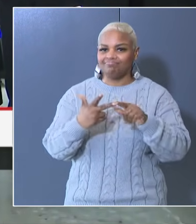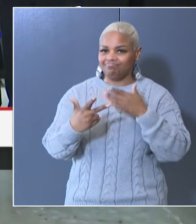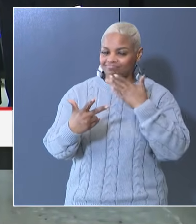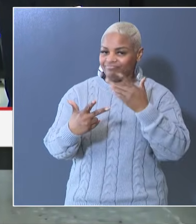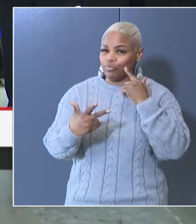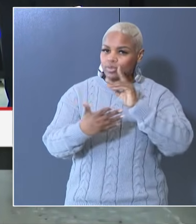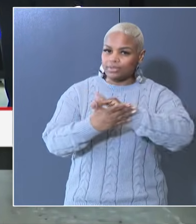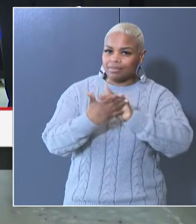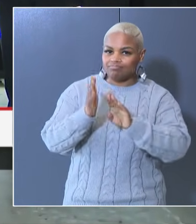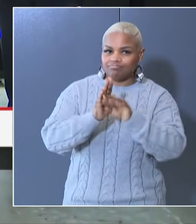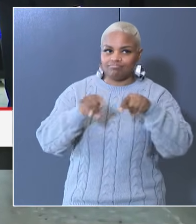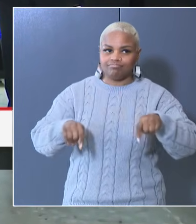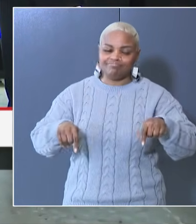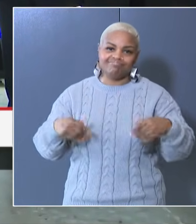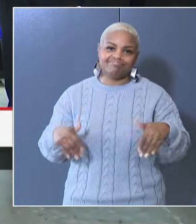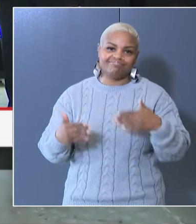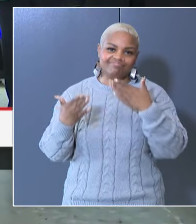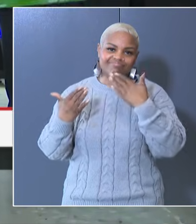of applause.